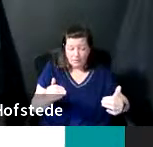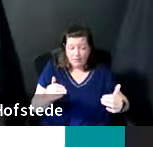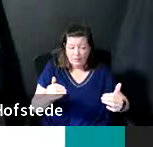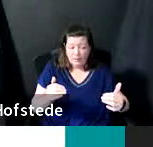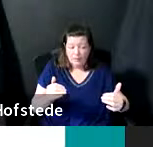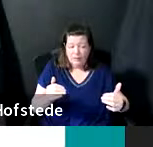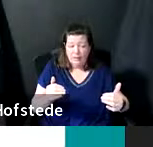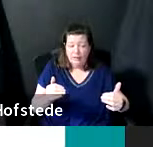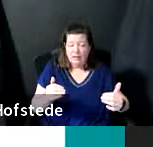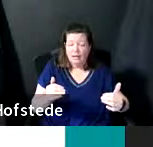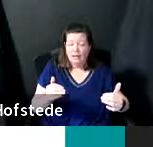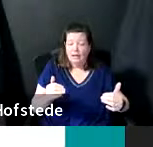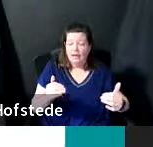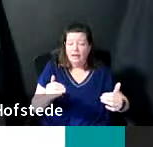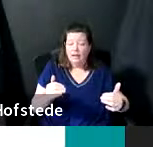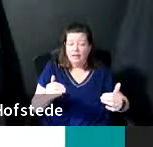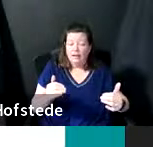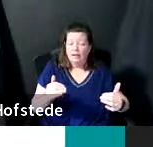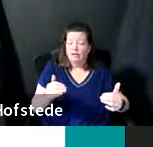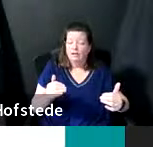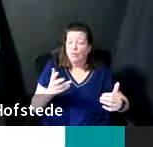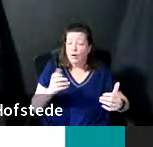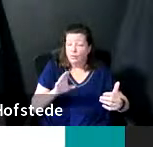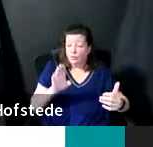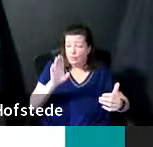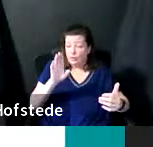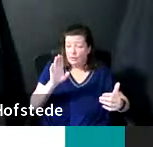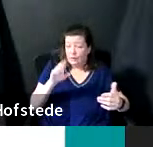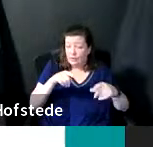674942. To raise your hand,